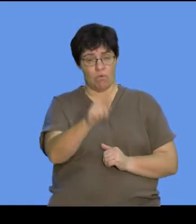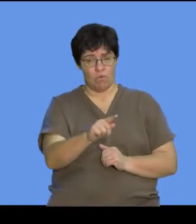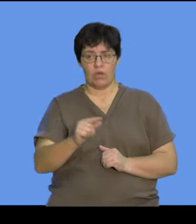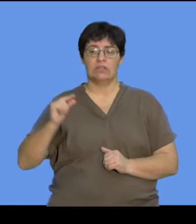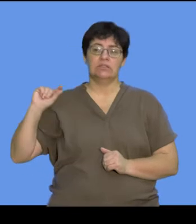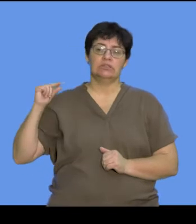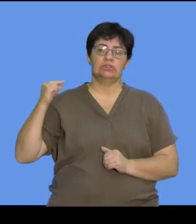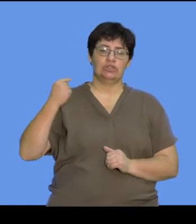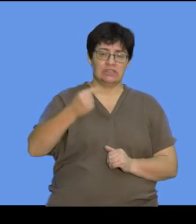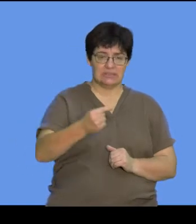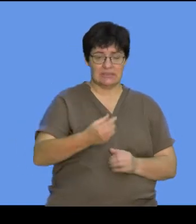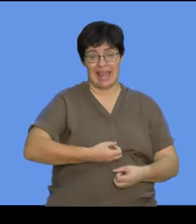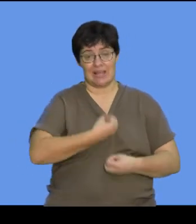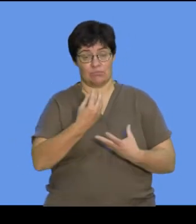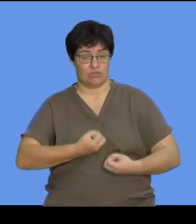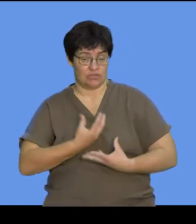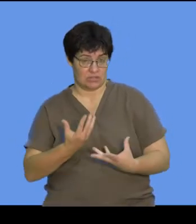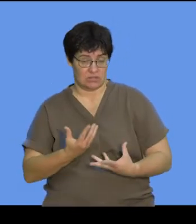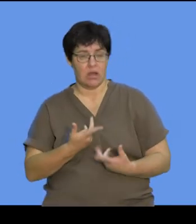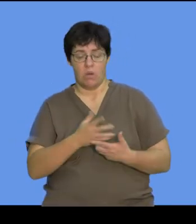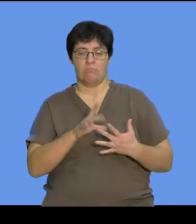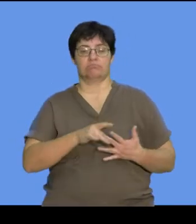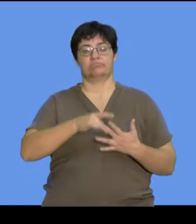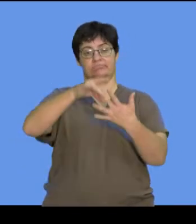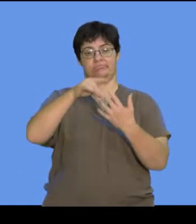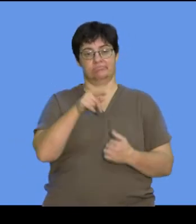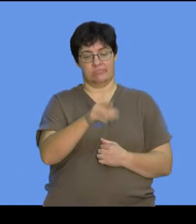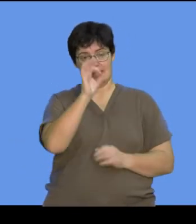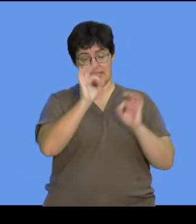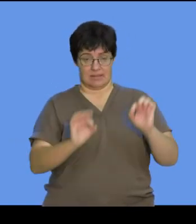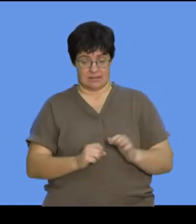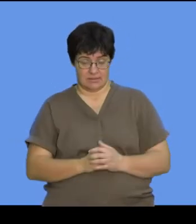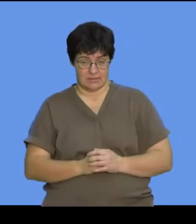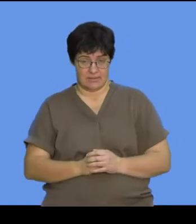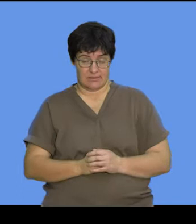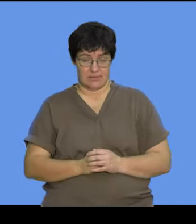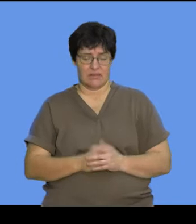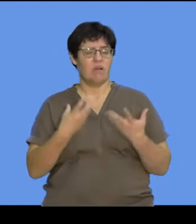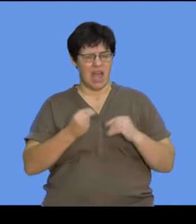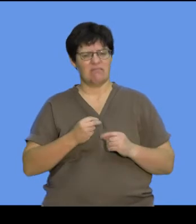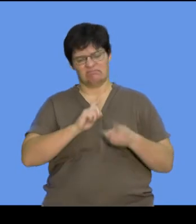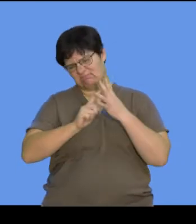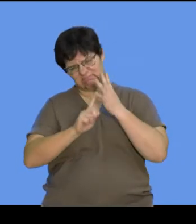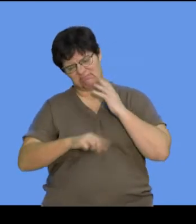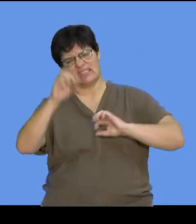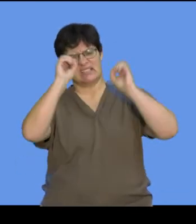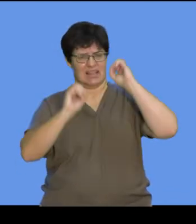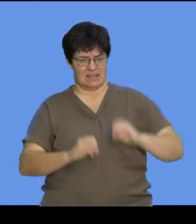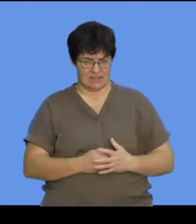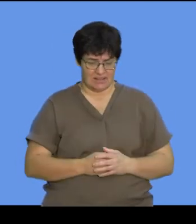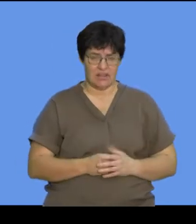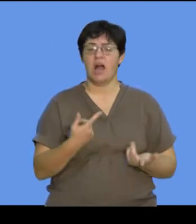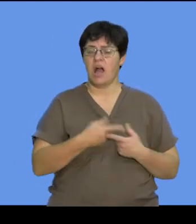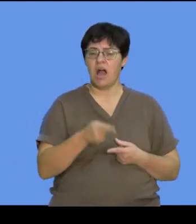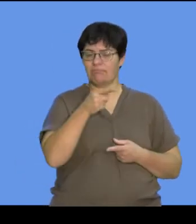an understanding that gene expression is unique in a cell. So we know that we've got different cells, and in different